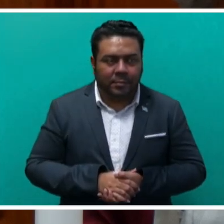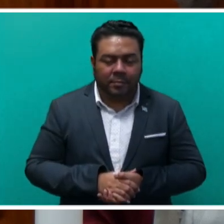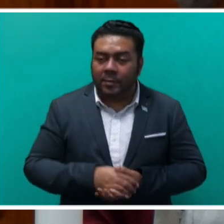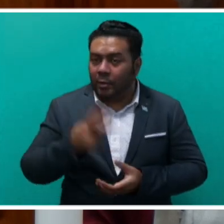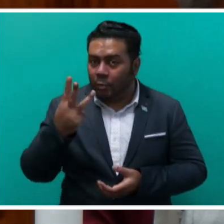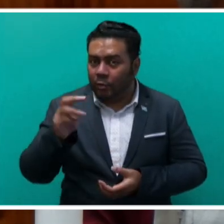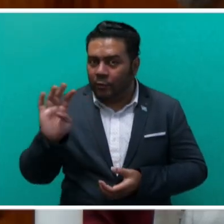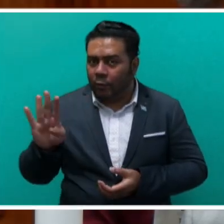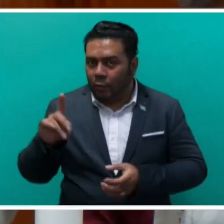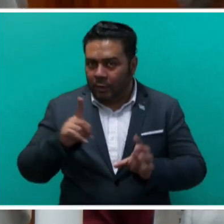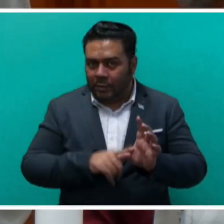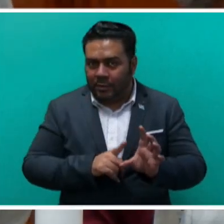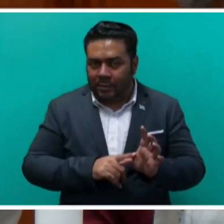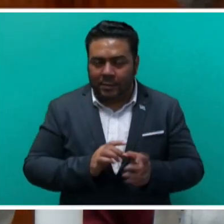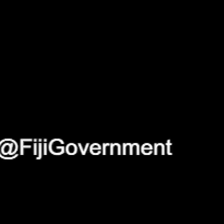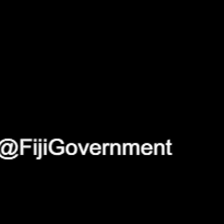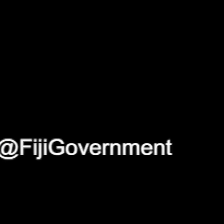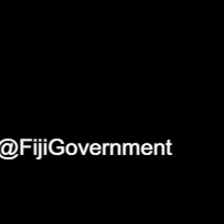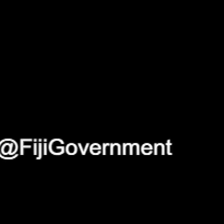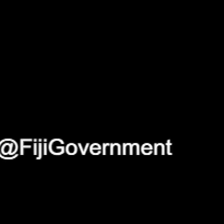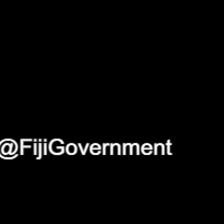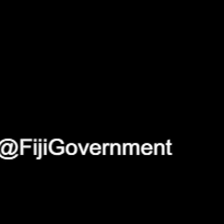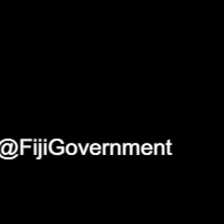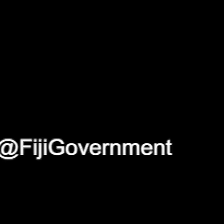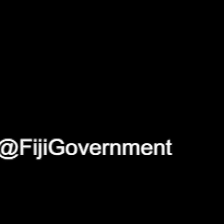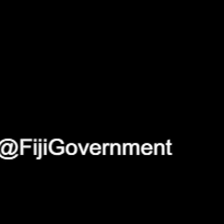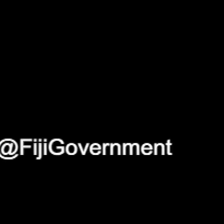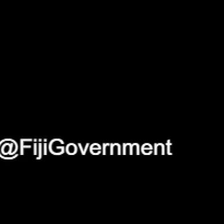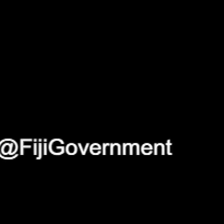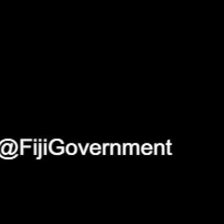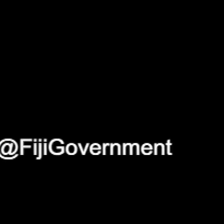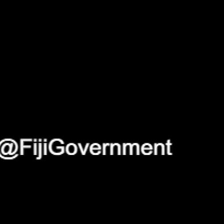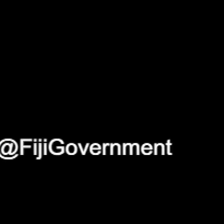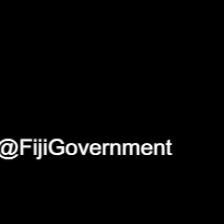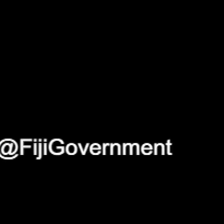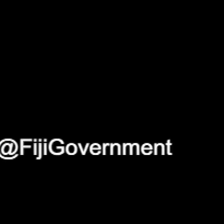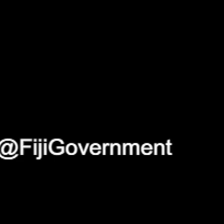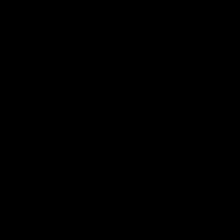years. Yes, Honorable Koya.